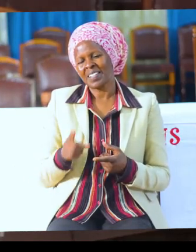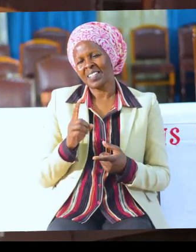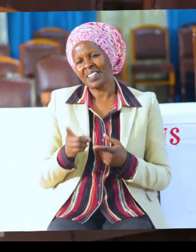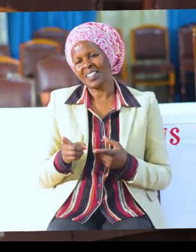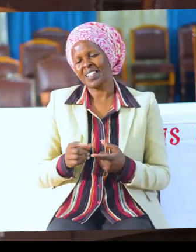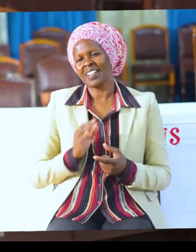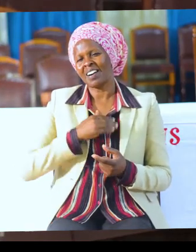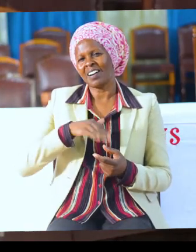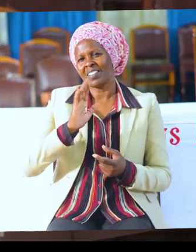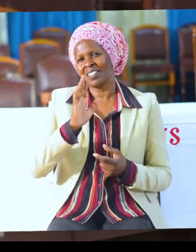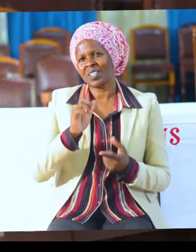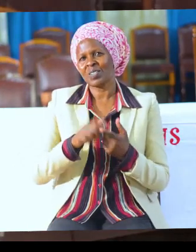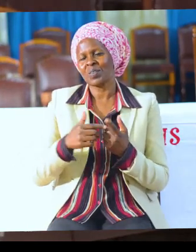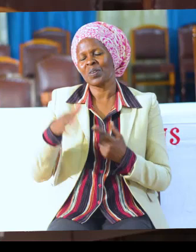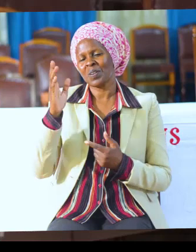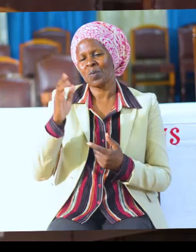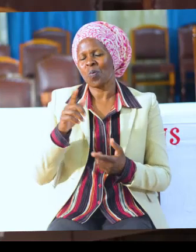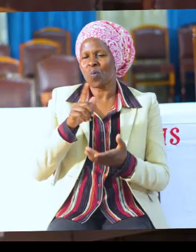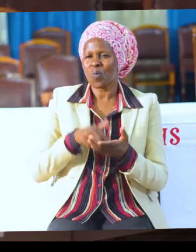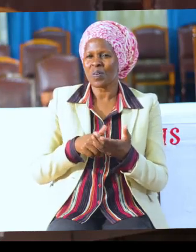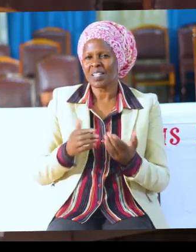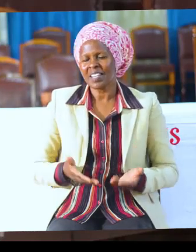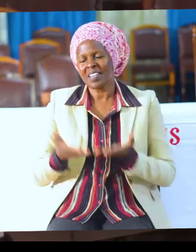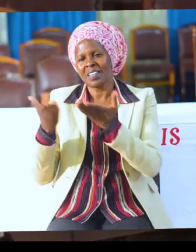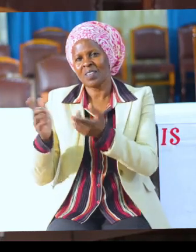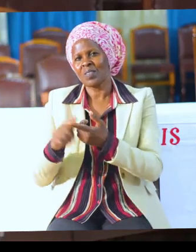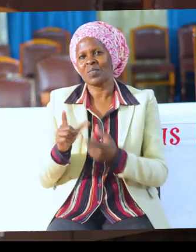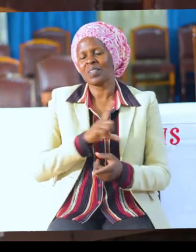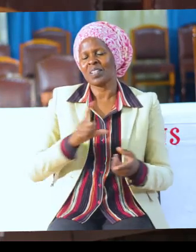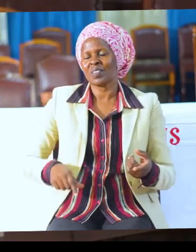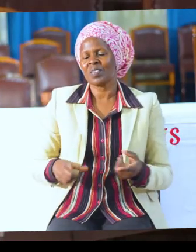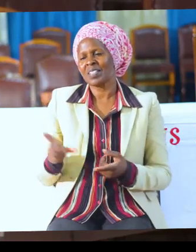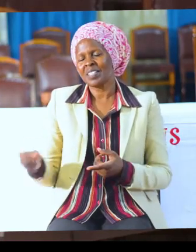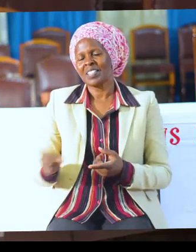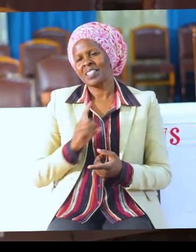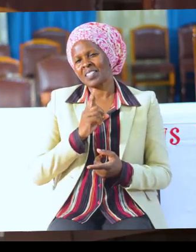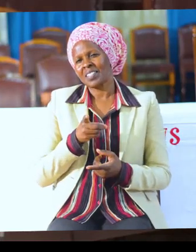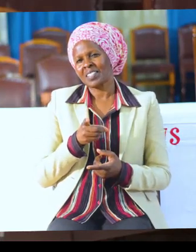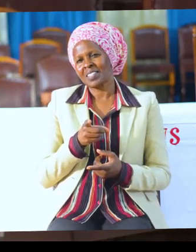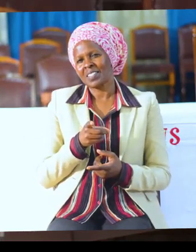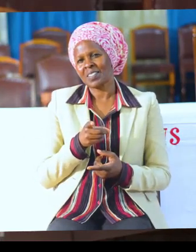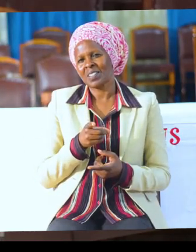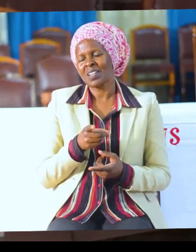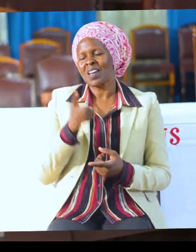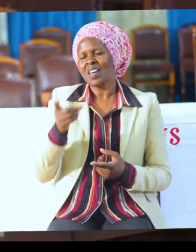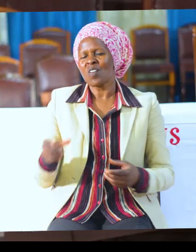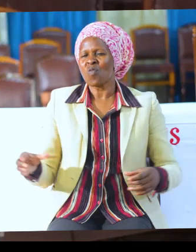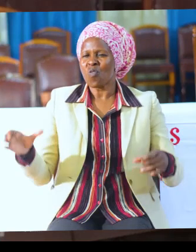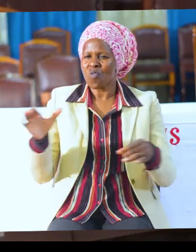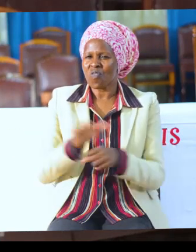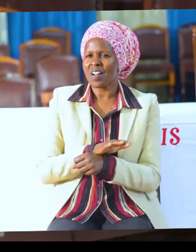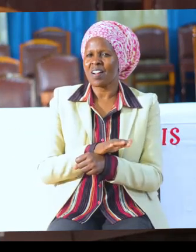himself, what shall I render unto the Lord? He said, you know, I'll